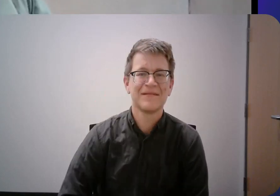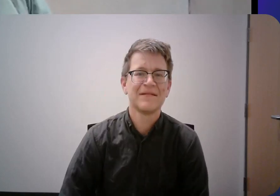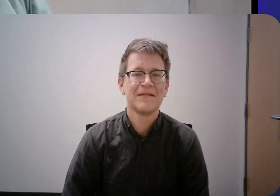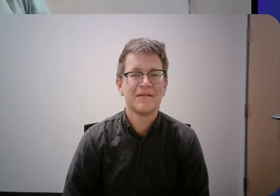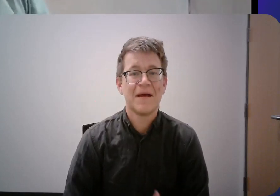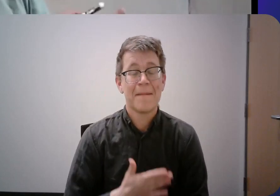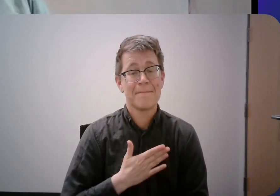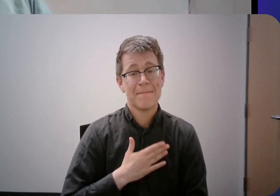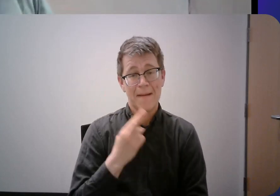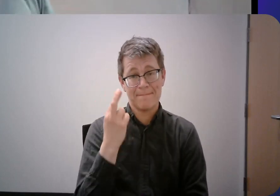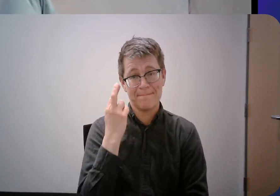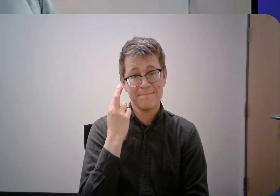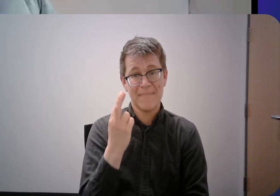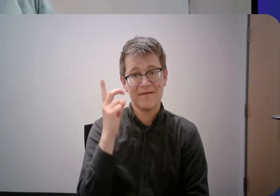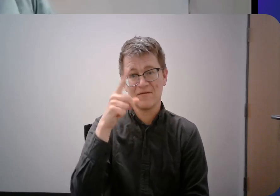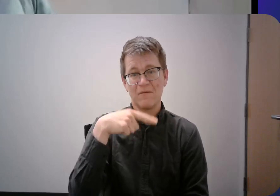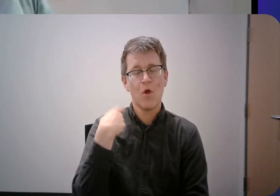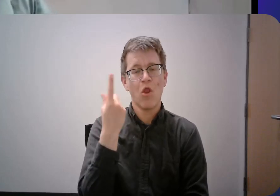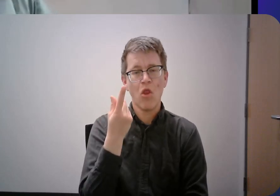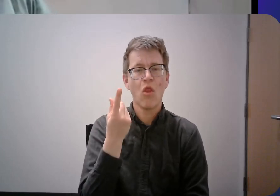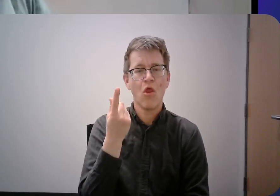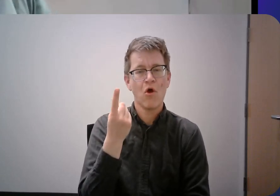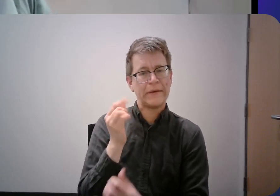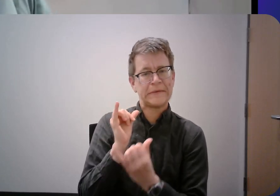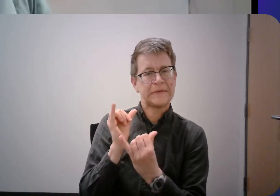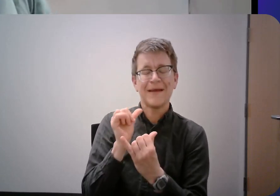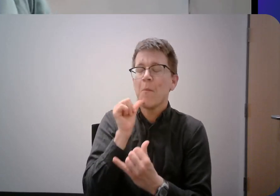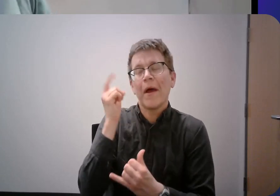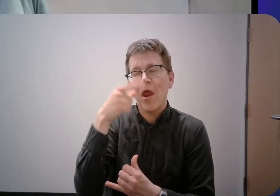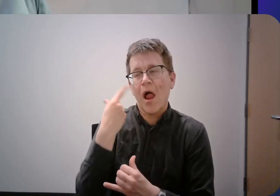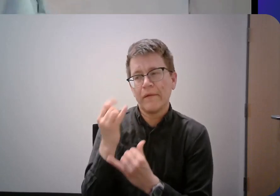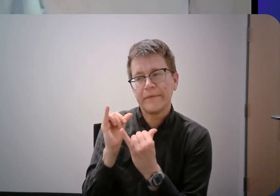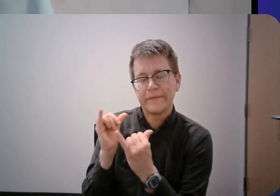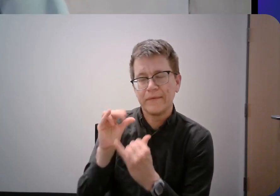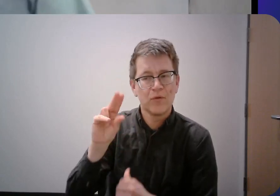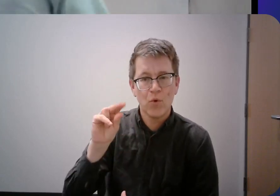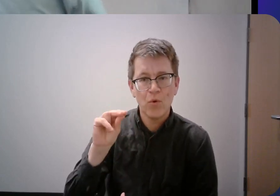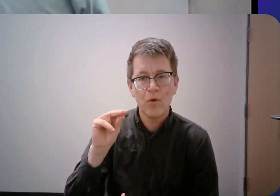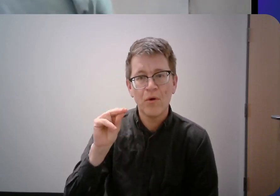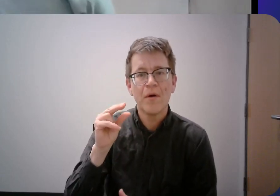don't look anything alike, but everyone confuses us. Oh.